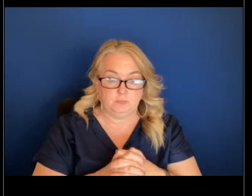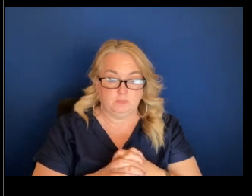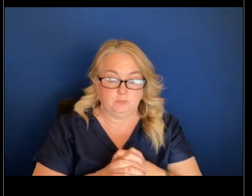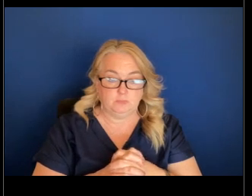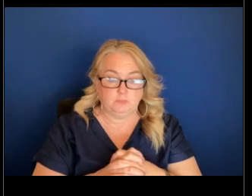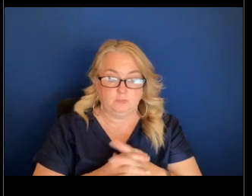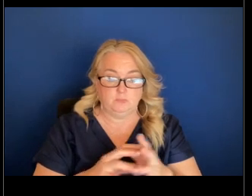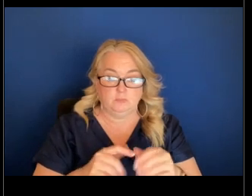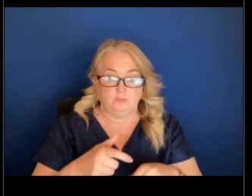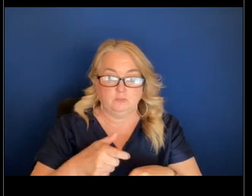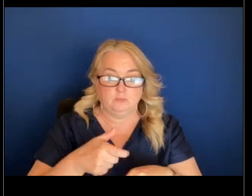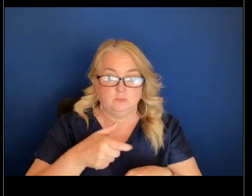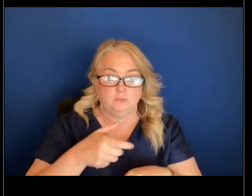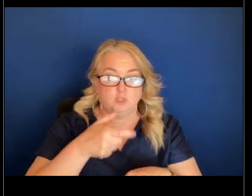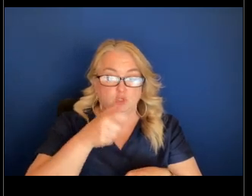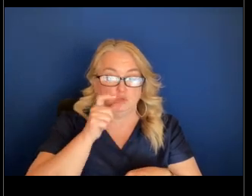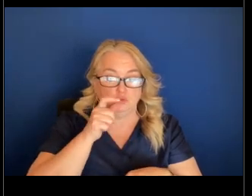Drinking fountains.